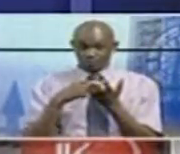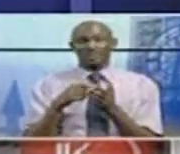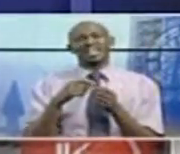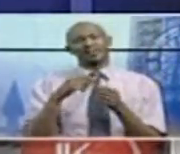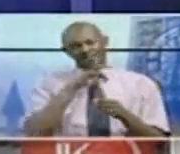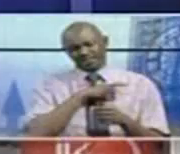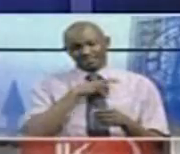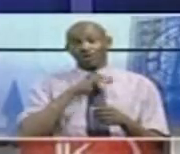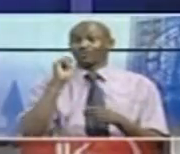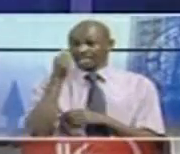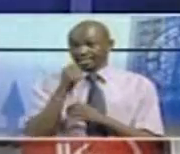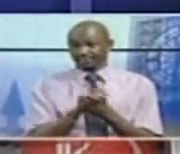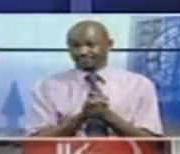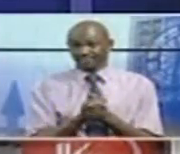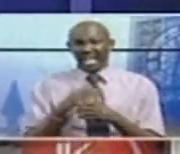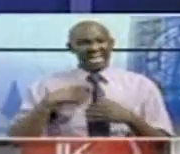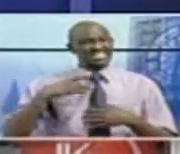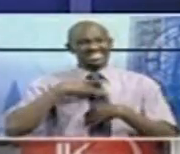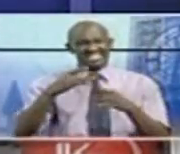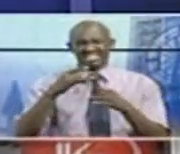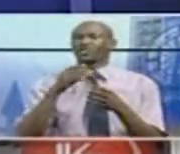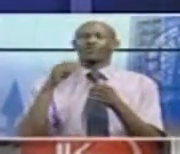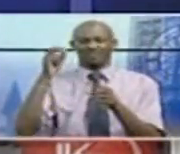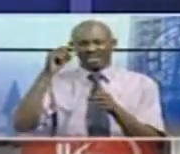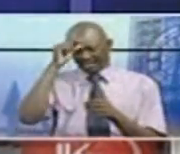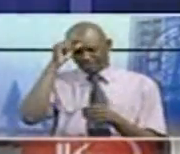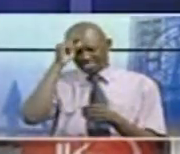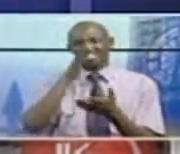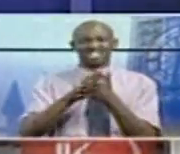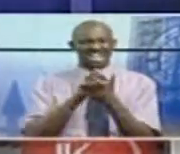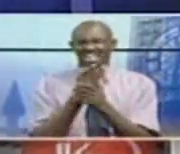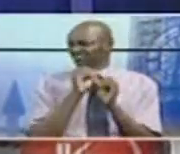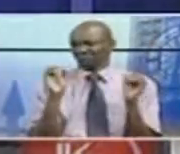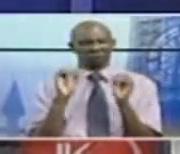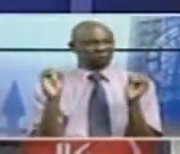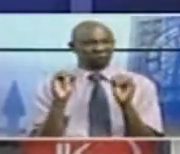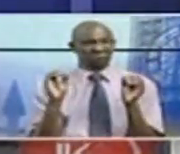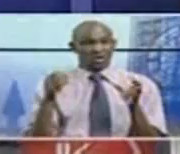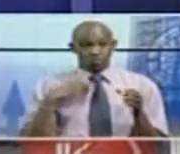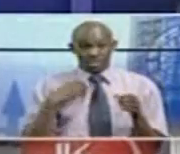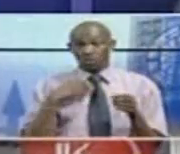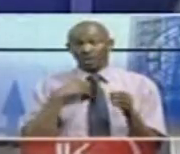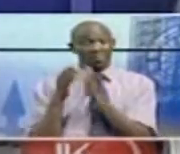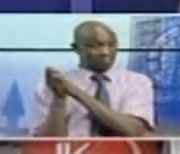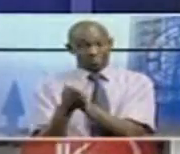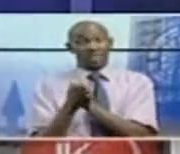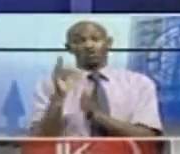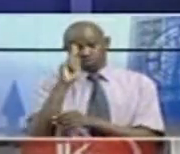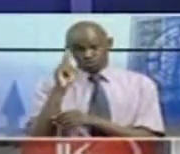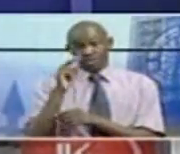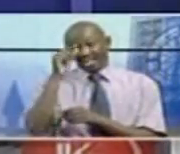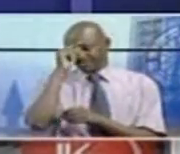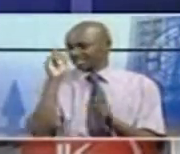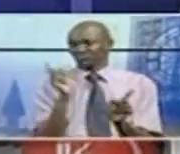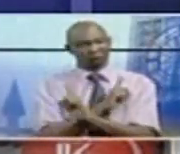country. We are not interested in going into government. We are not interested in bringing down the Uhuru government. Thank you. But